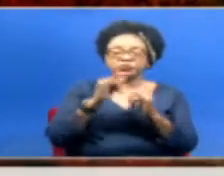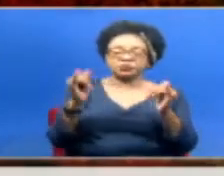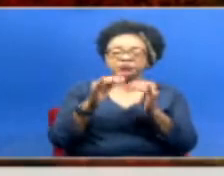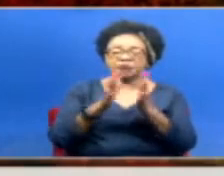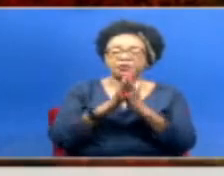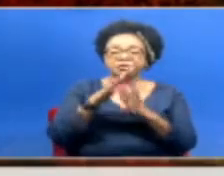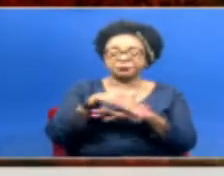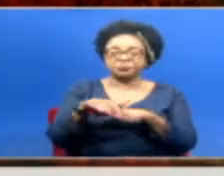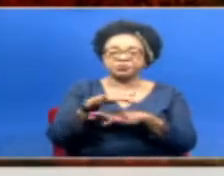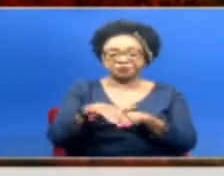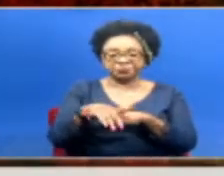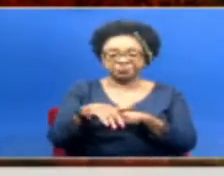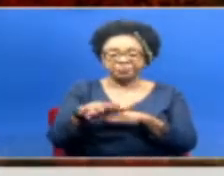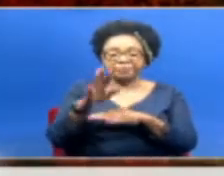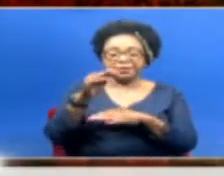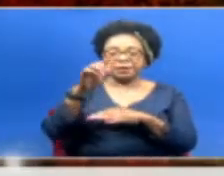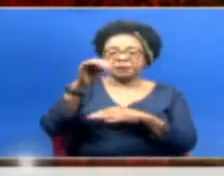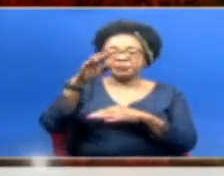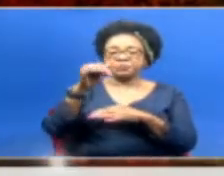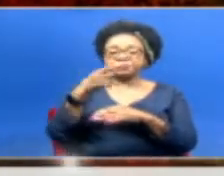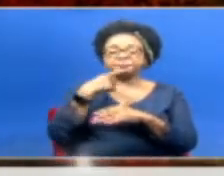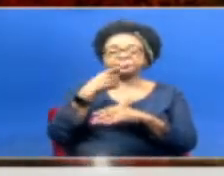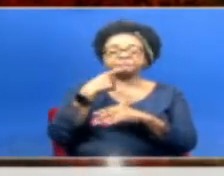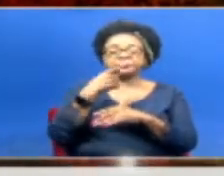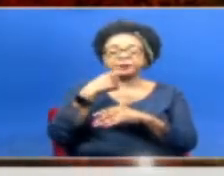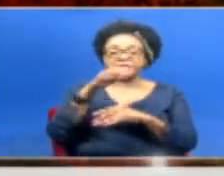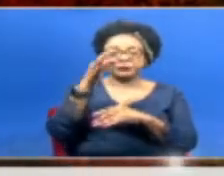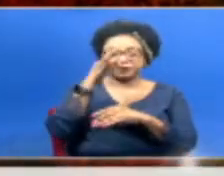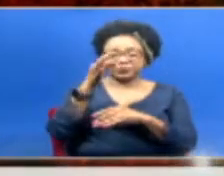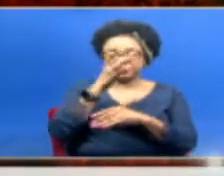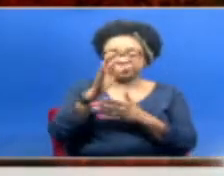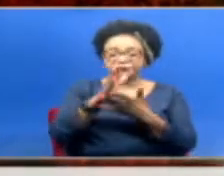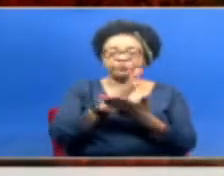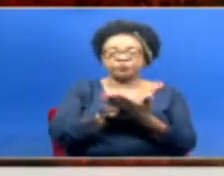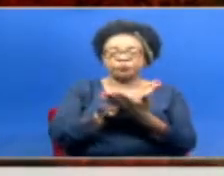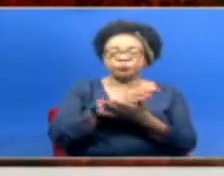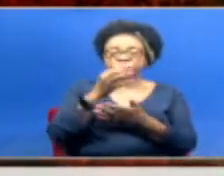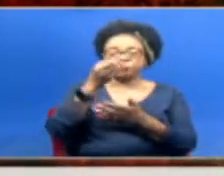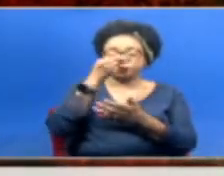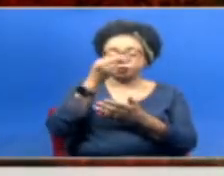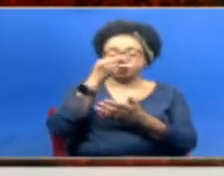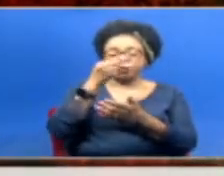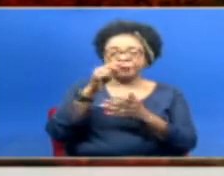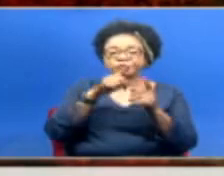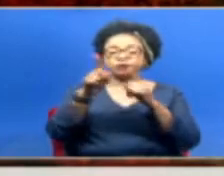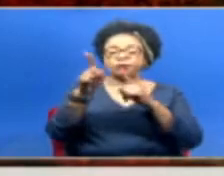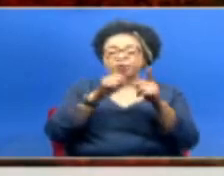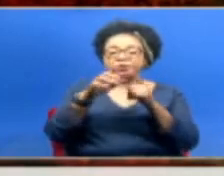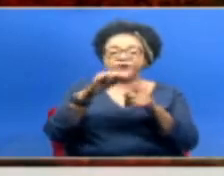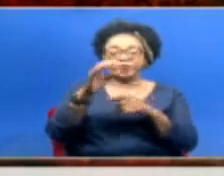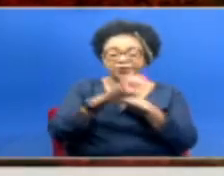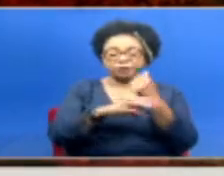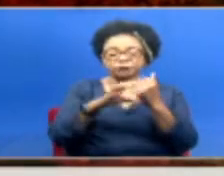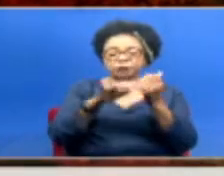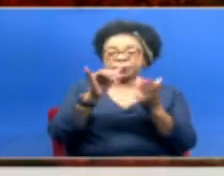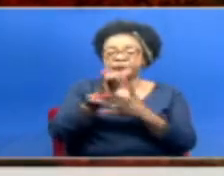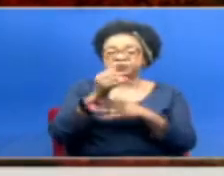transparency. Malala was speaking in Nyeri ahead of President William Ruto's tour of the county on